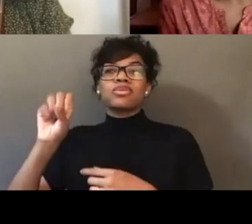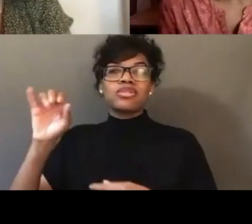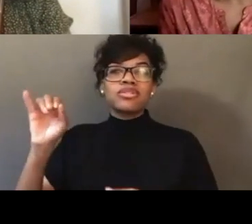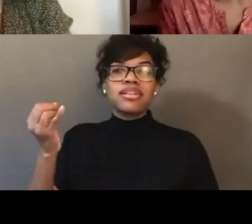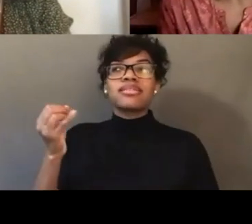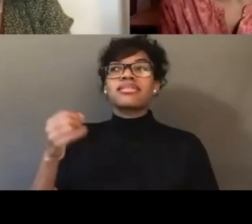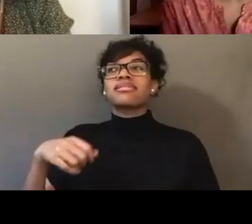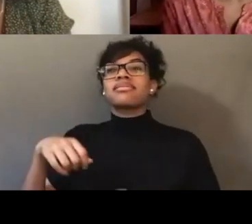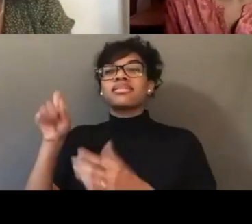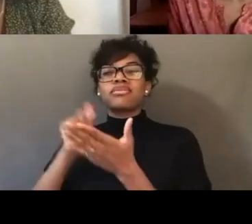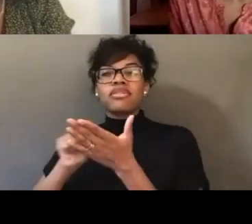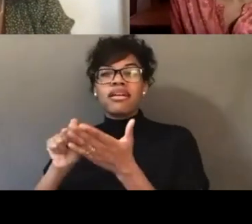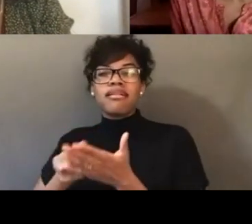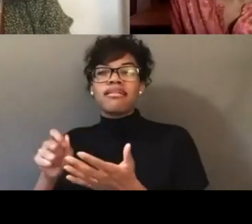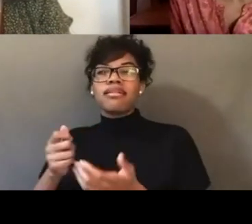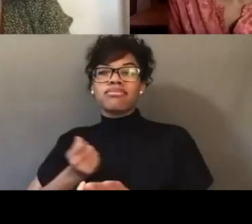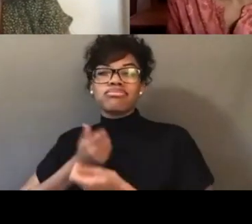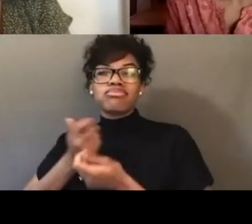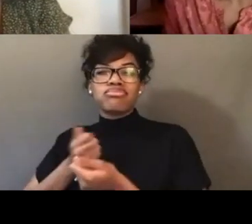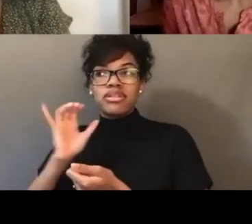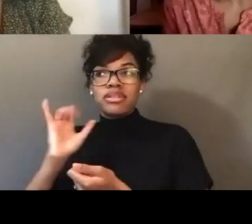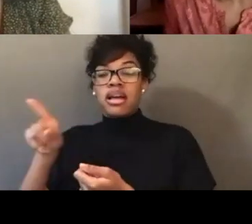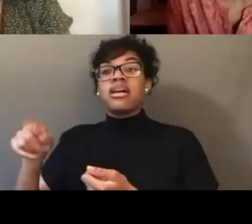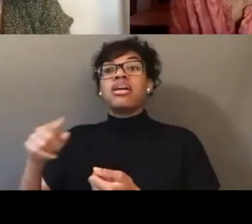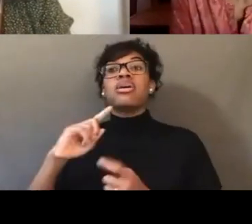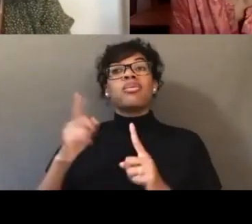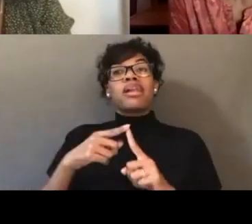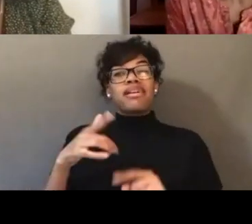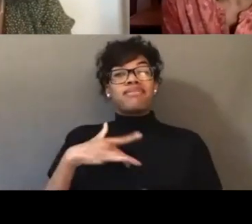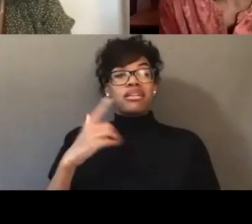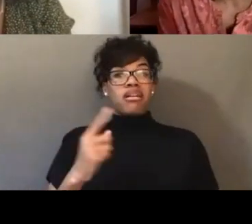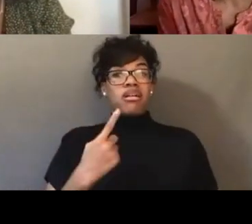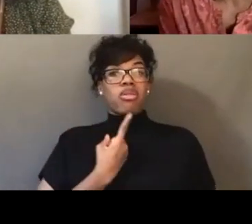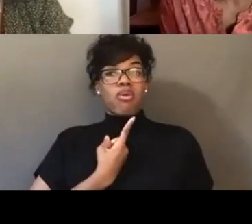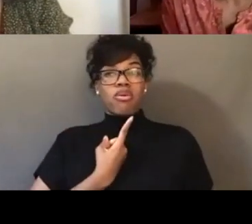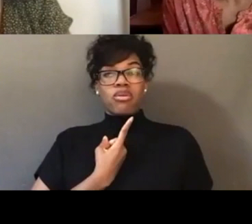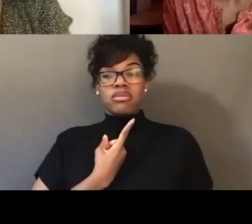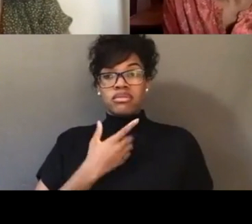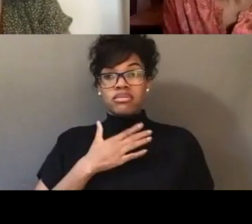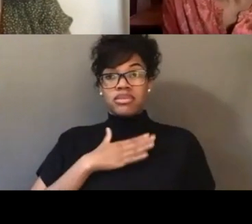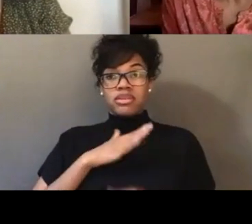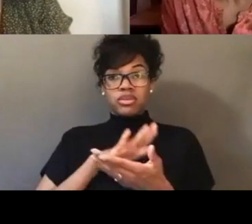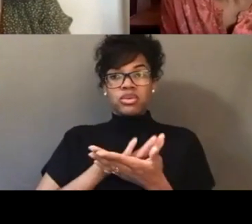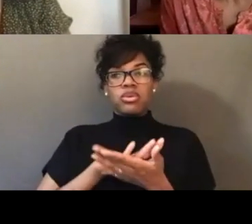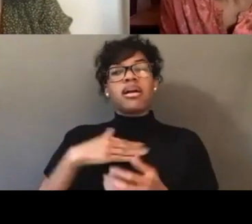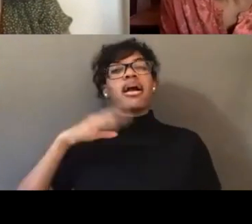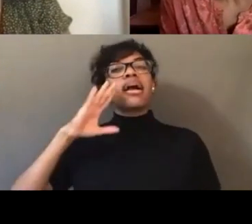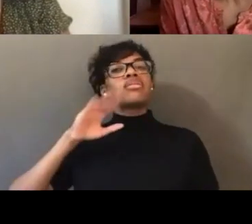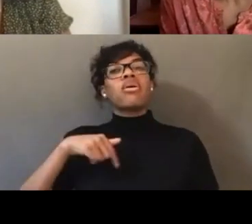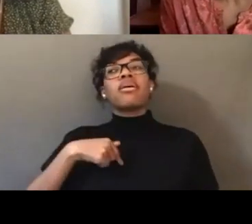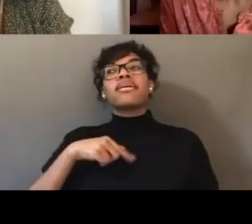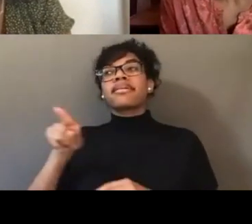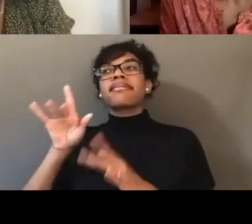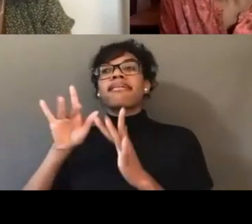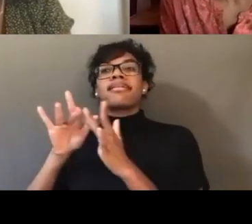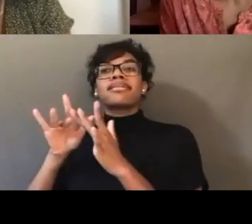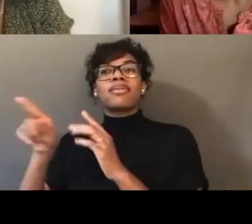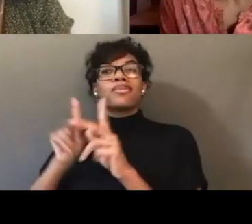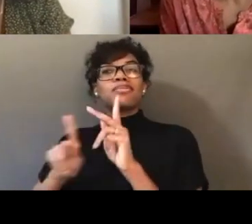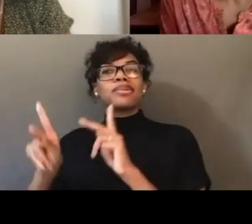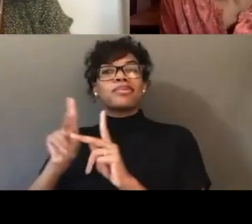space, particularly at school, I know I have people who I can go and get that hug or be like, yo, guess what, you